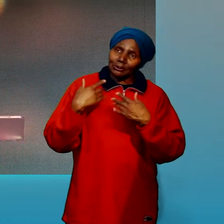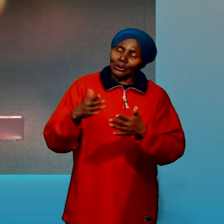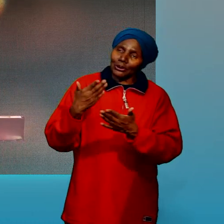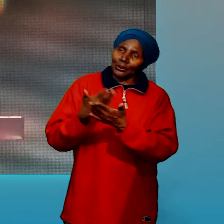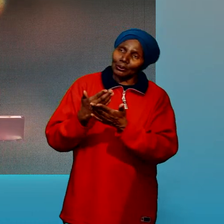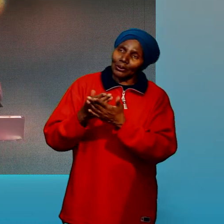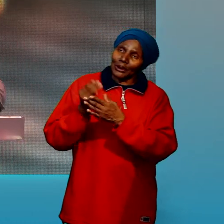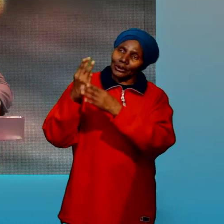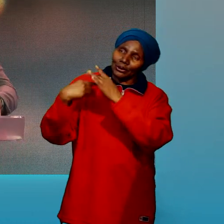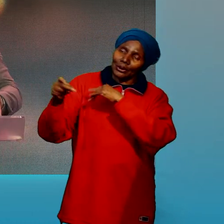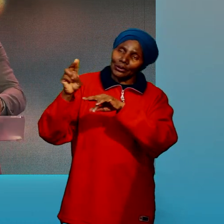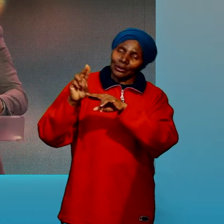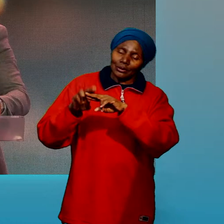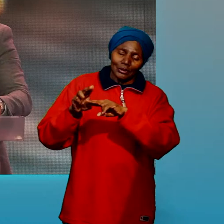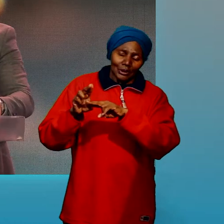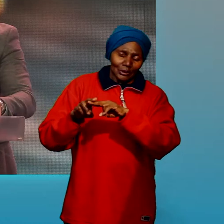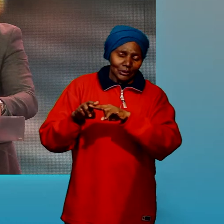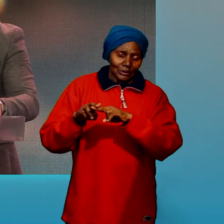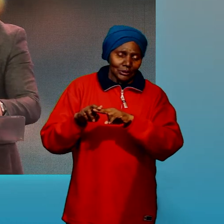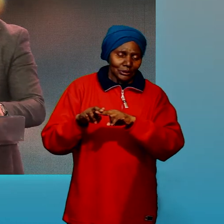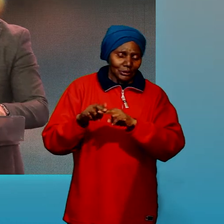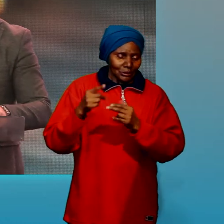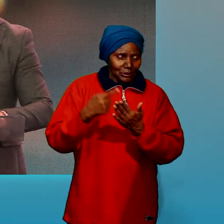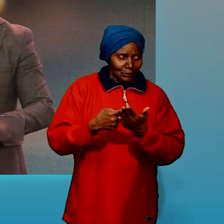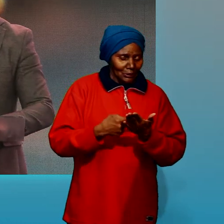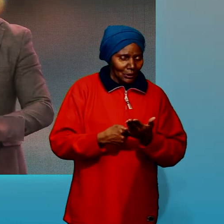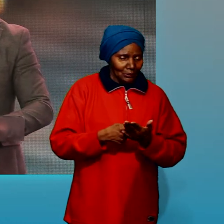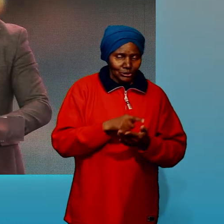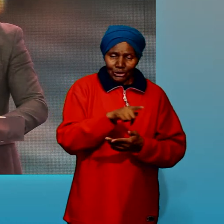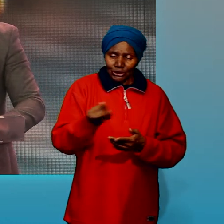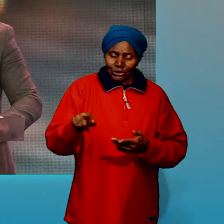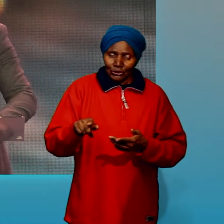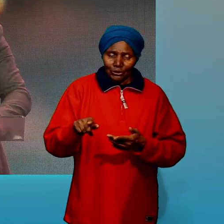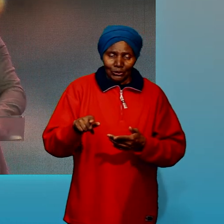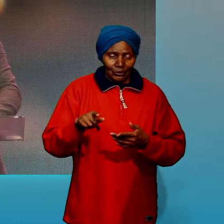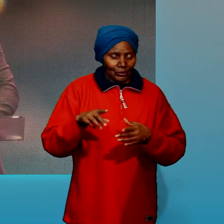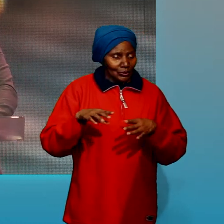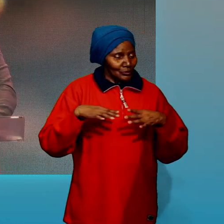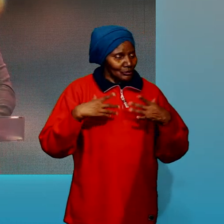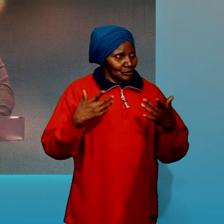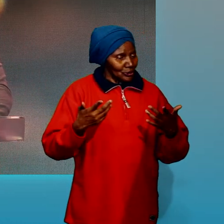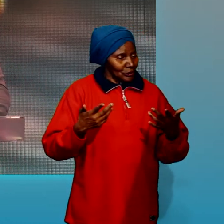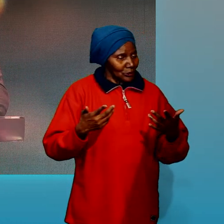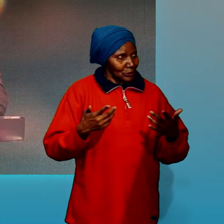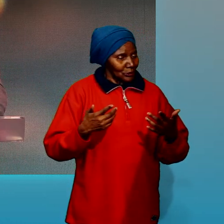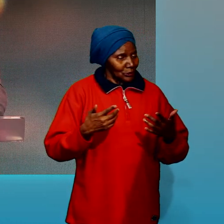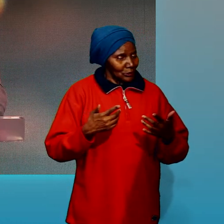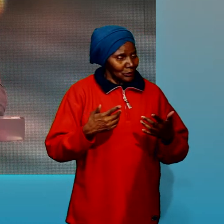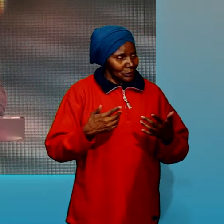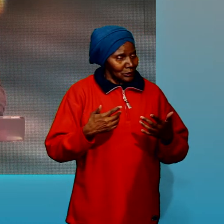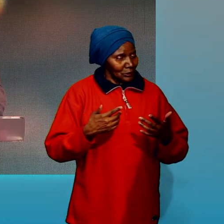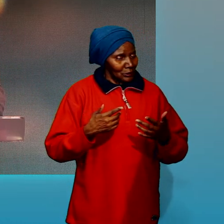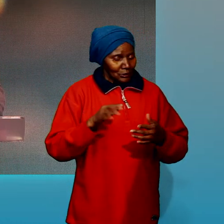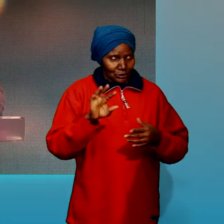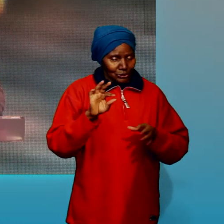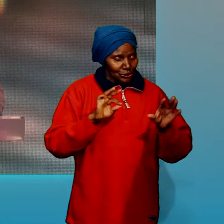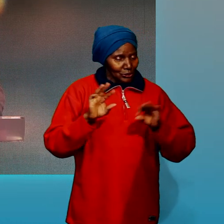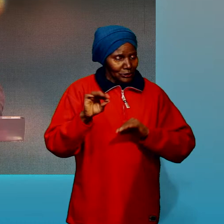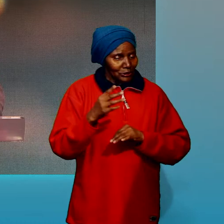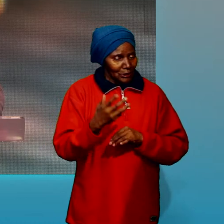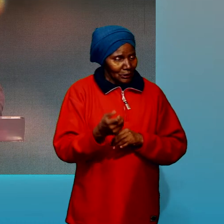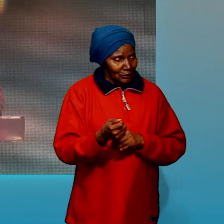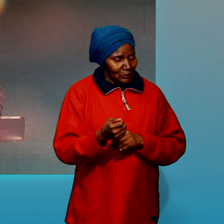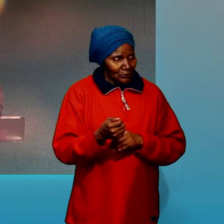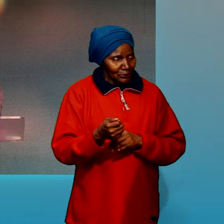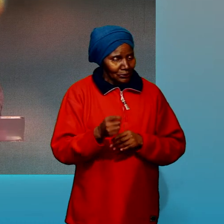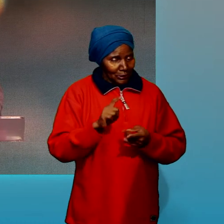love. You have a free will choice today. if you.